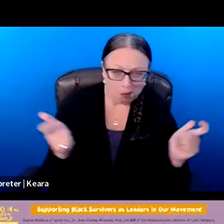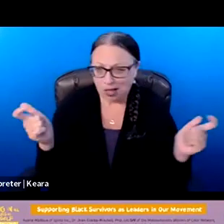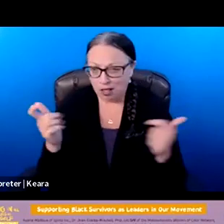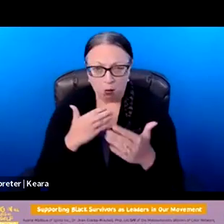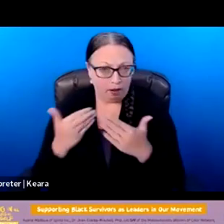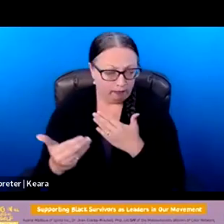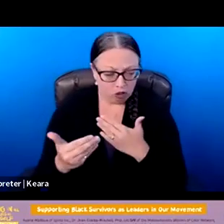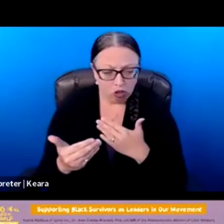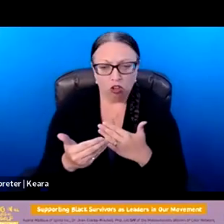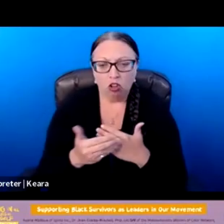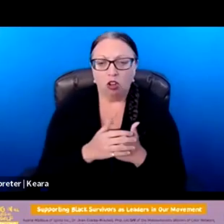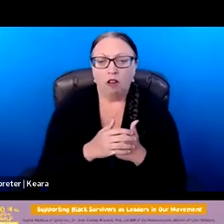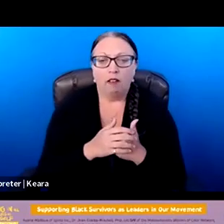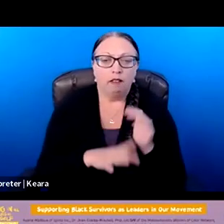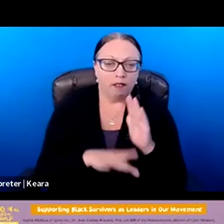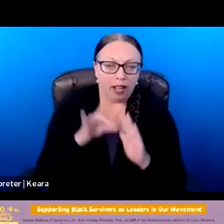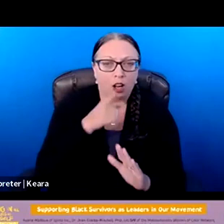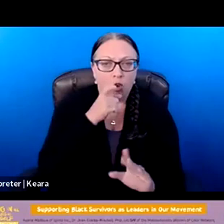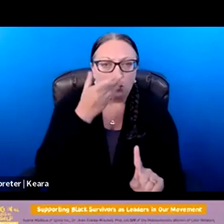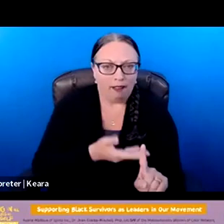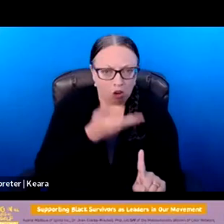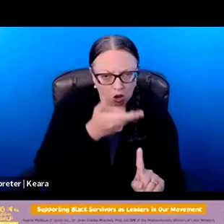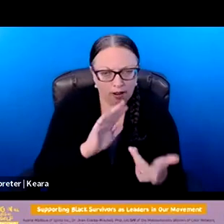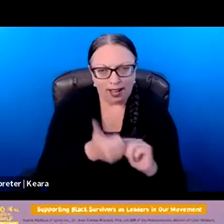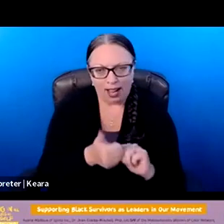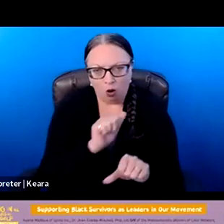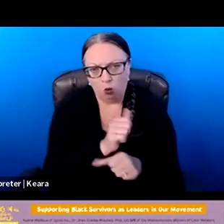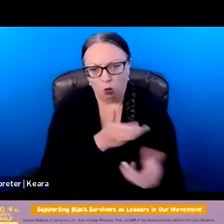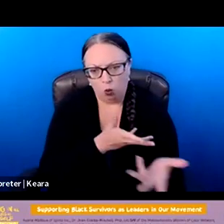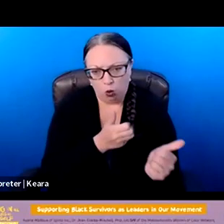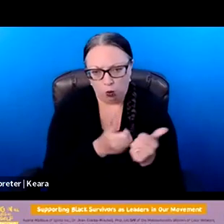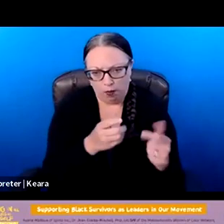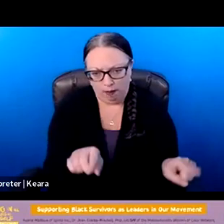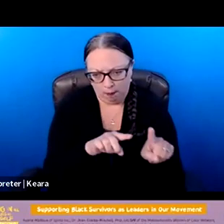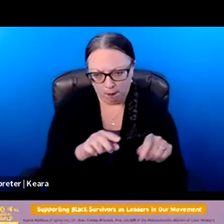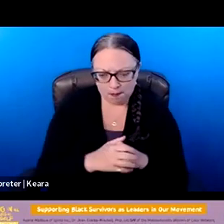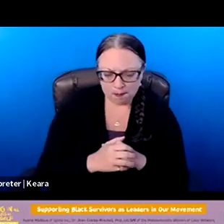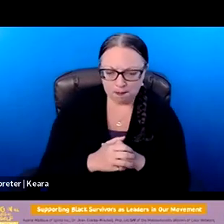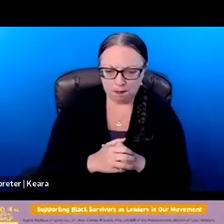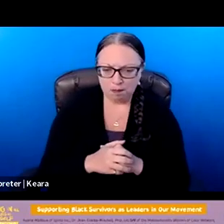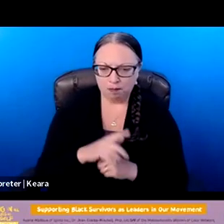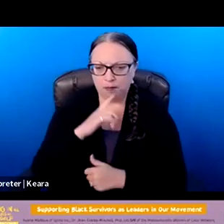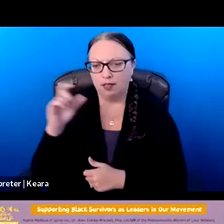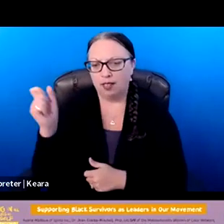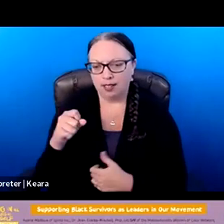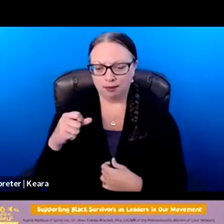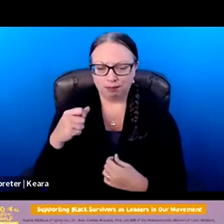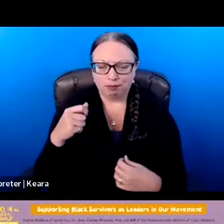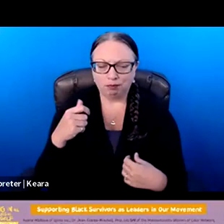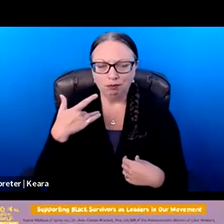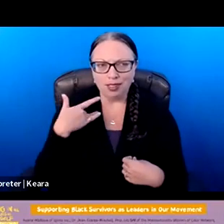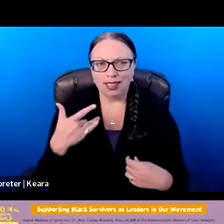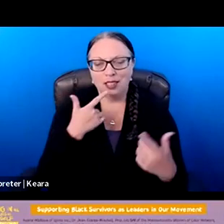community that does this work. Find out who they are and how to work with them. Absolutely. That I always laugh